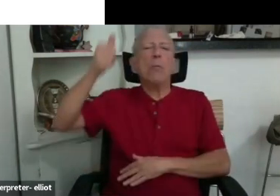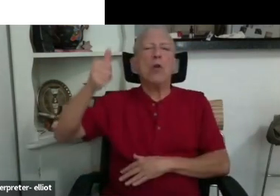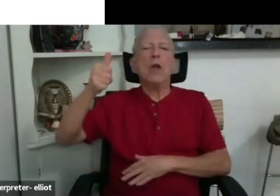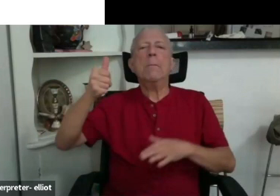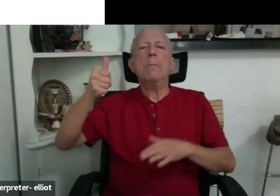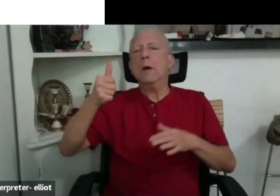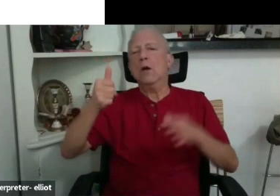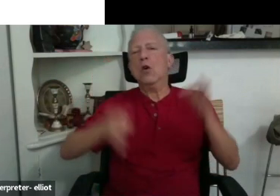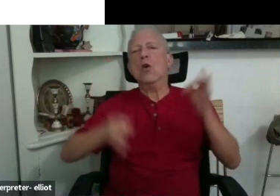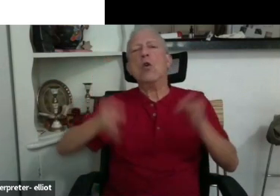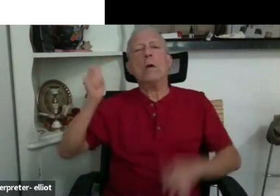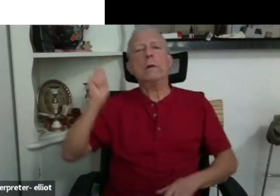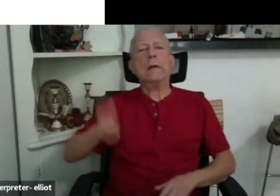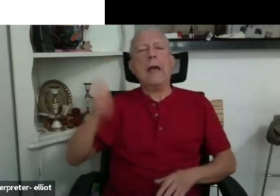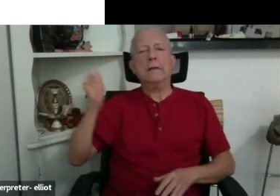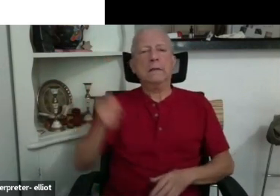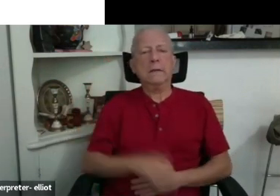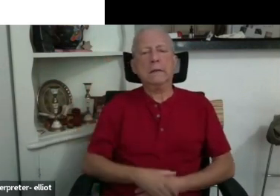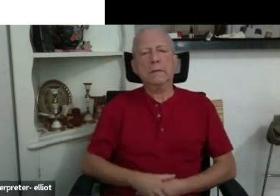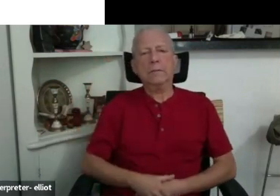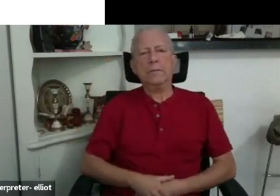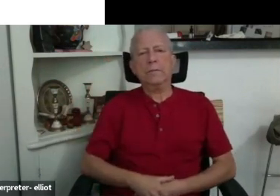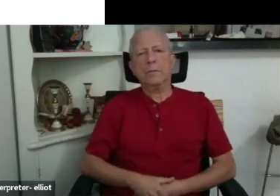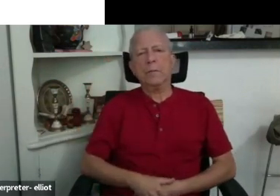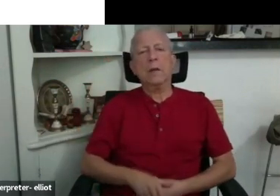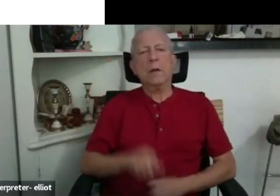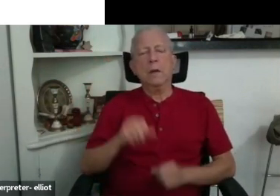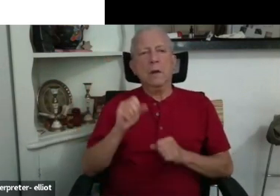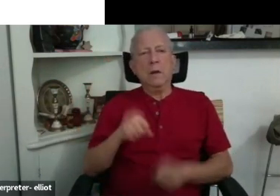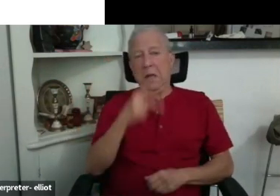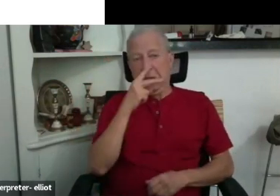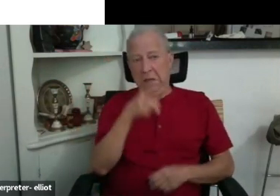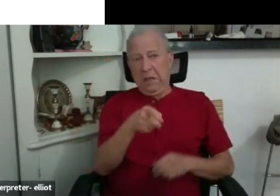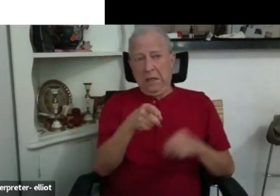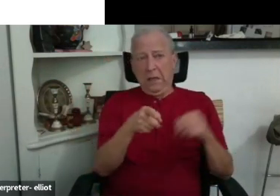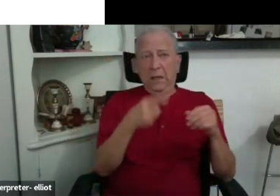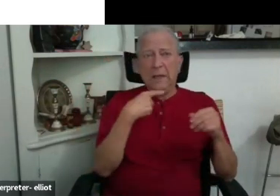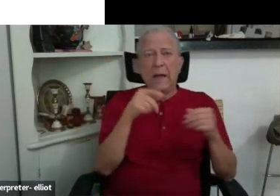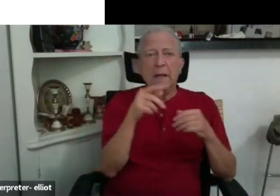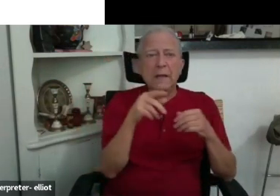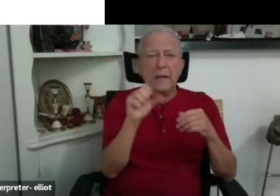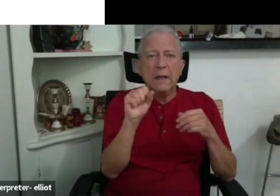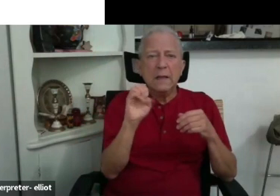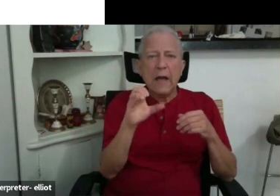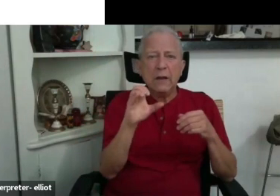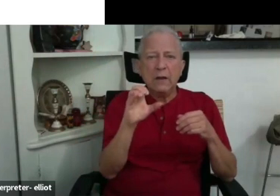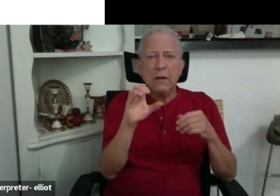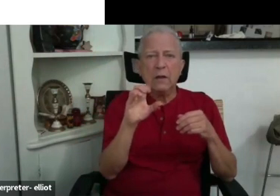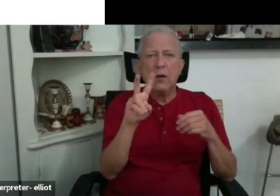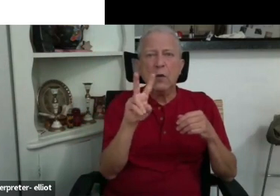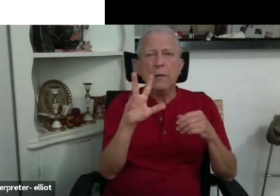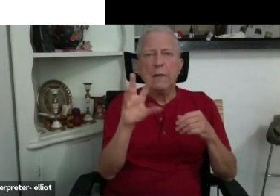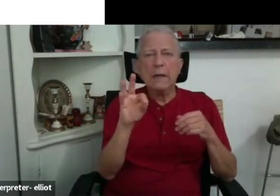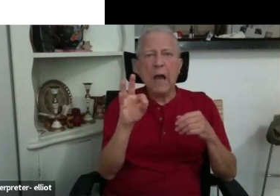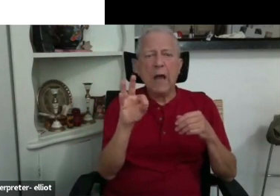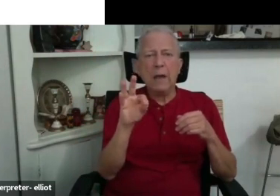topic. And as you can see, they say that section 2339B covers only a narrow